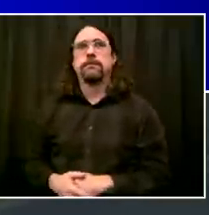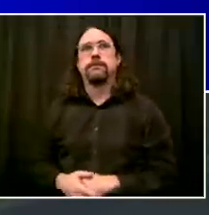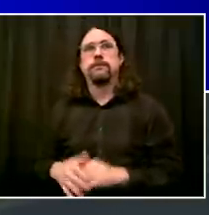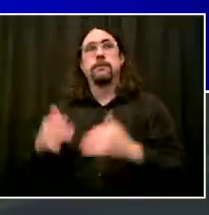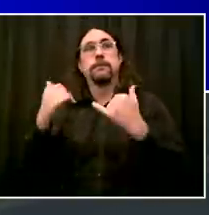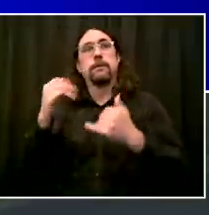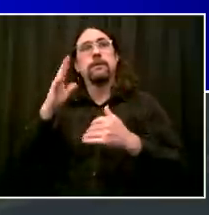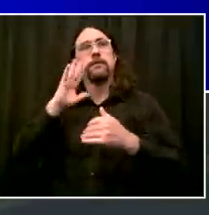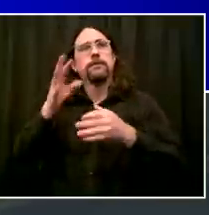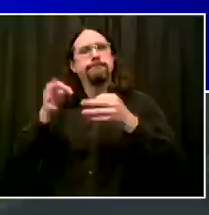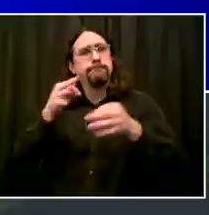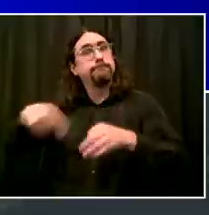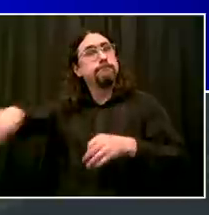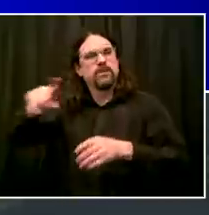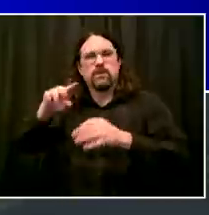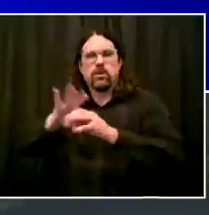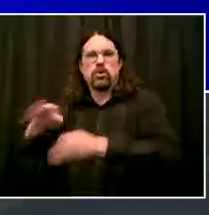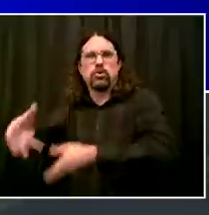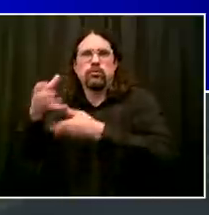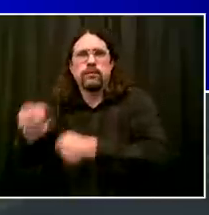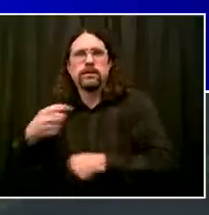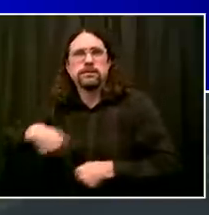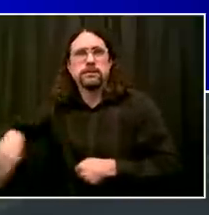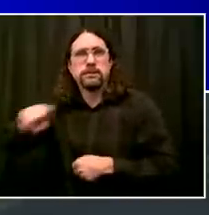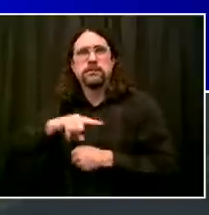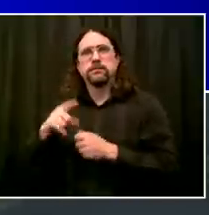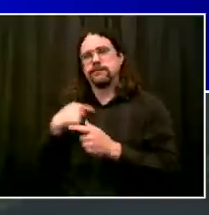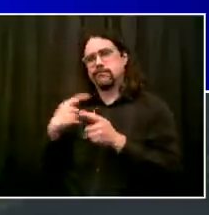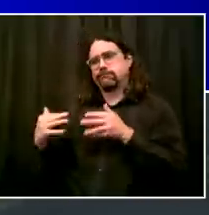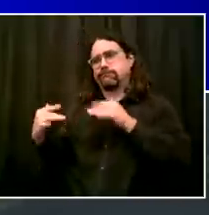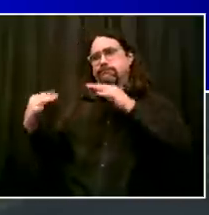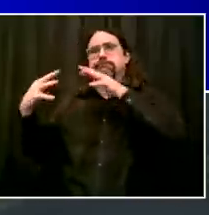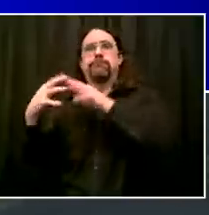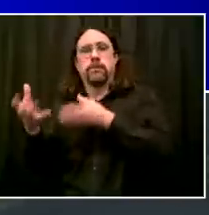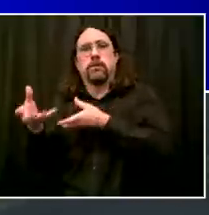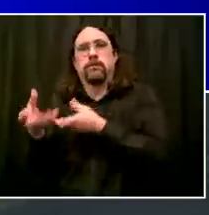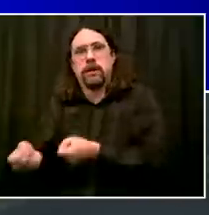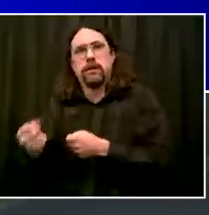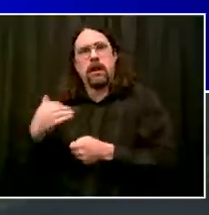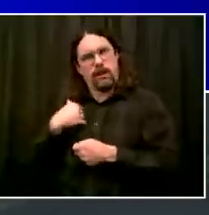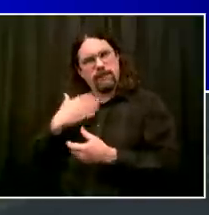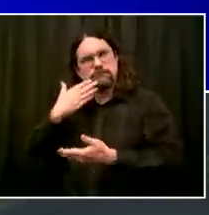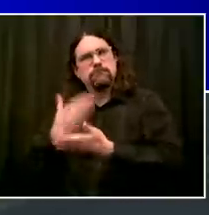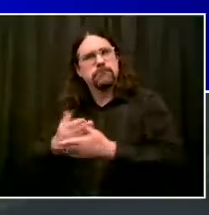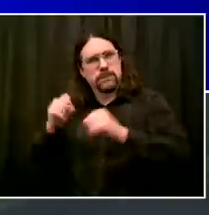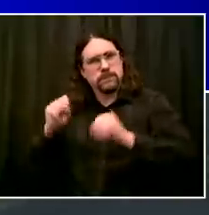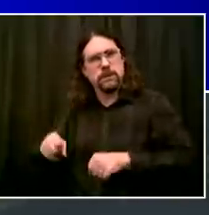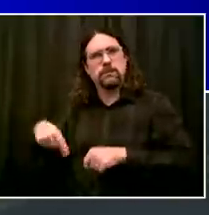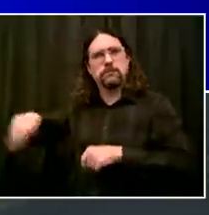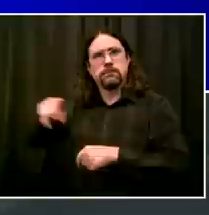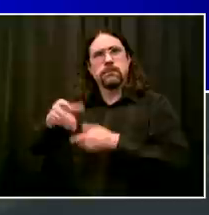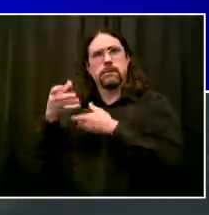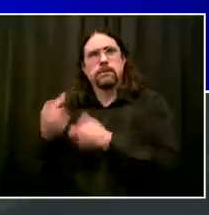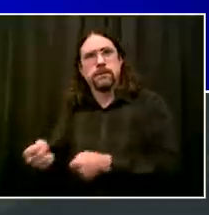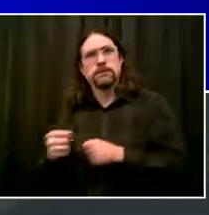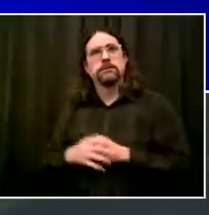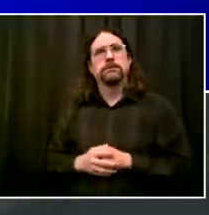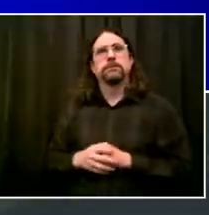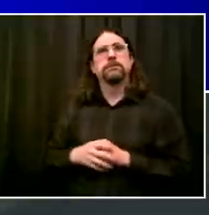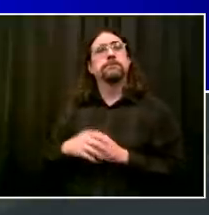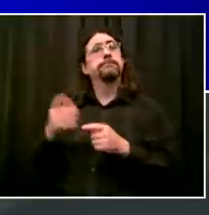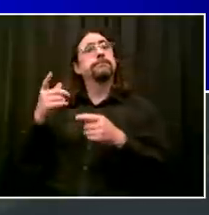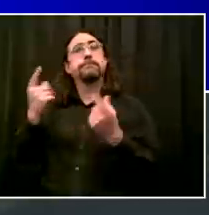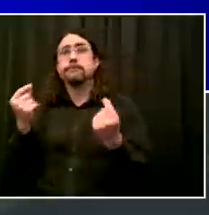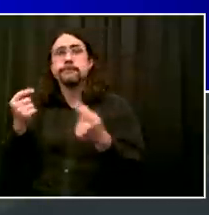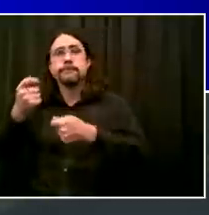they have, the reach they have, to educate people about the coronavirus, to help people do social distancing, to make sure folks have face